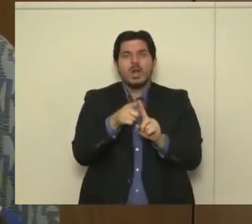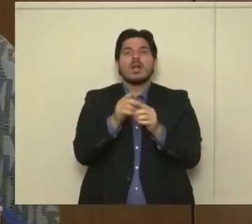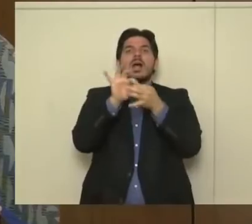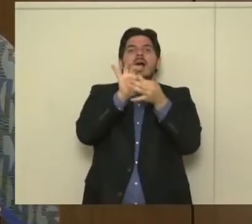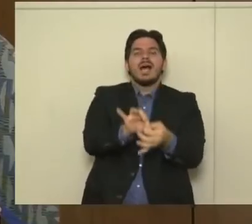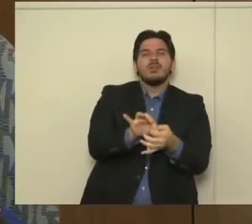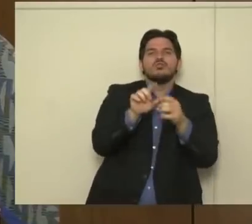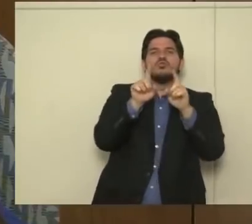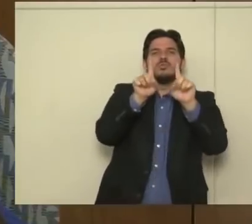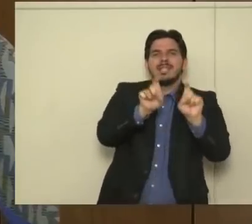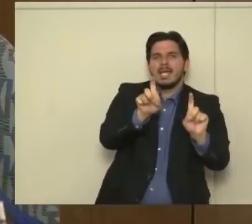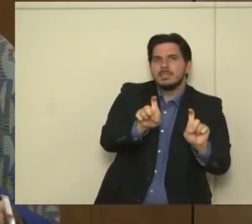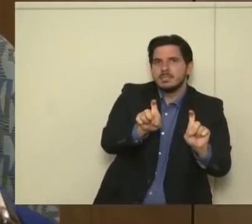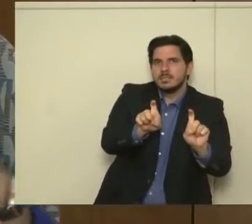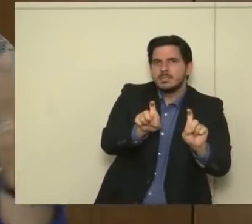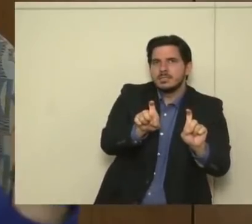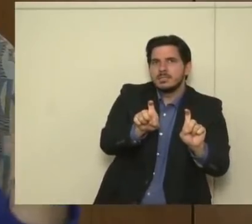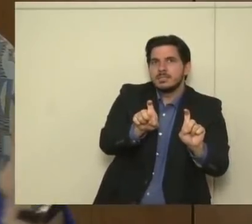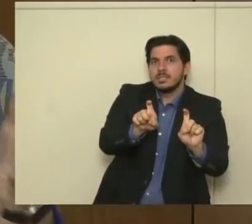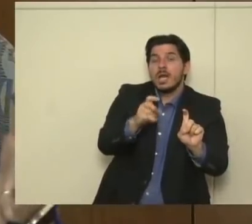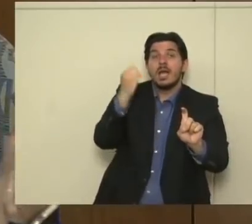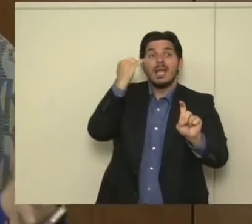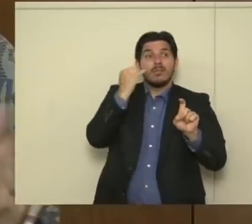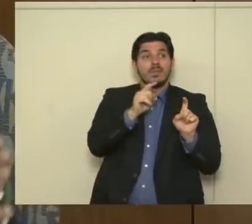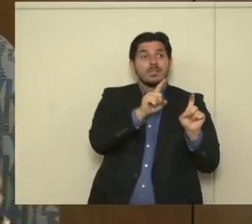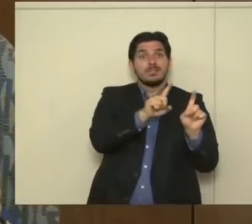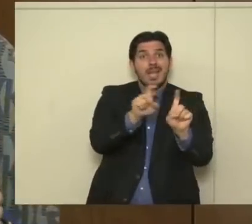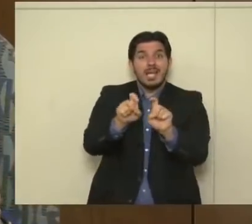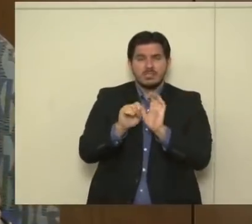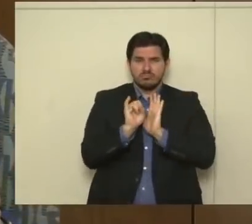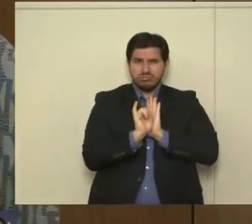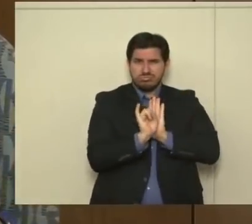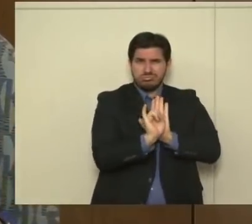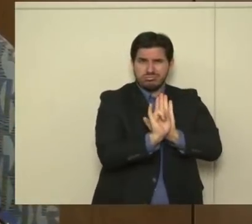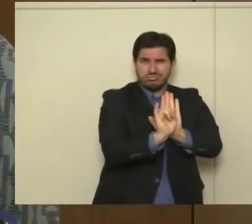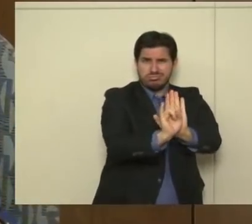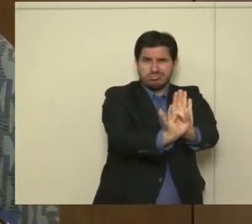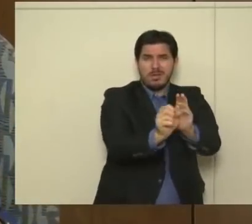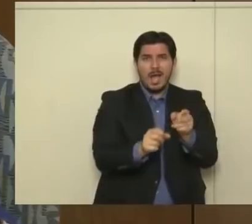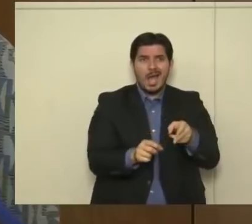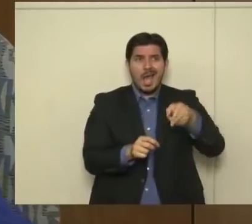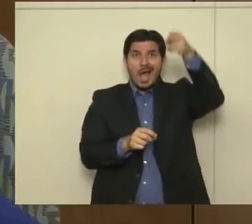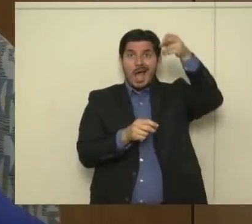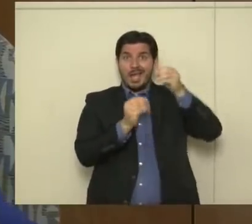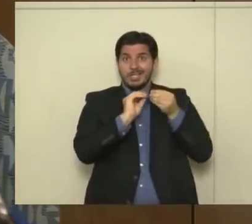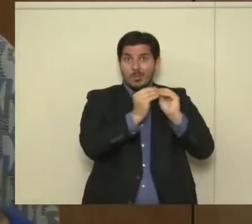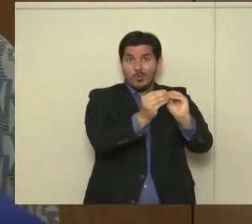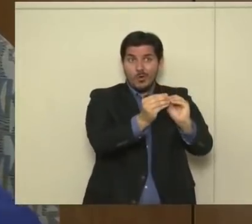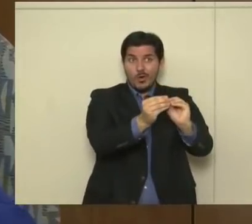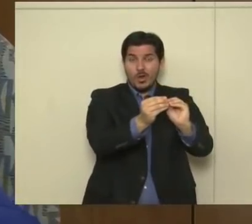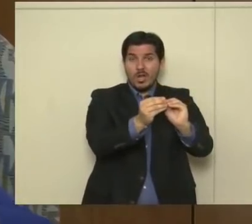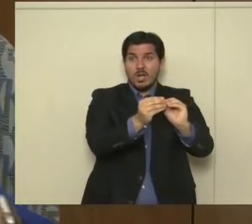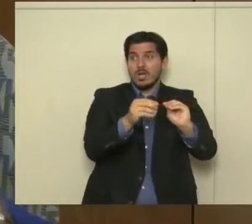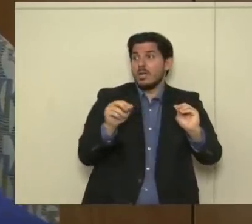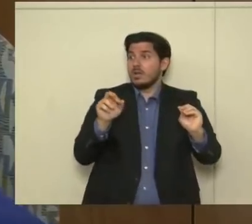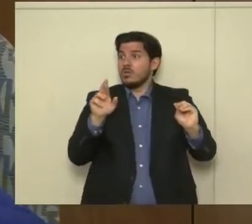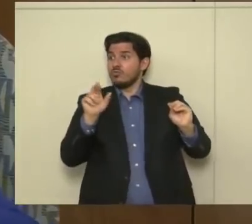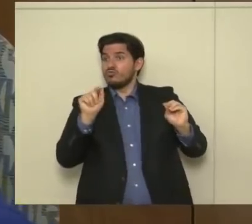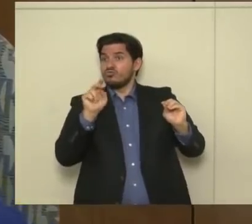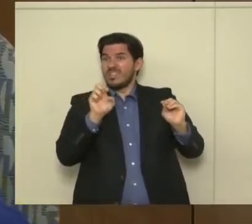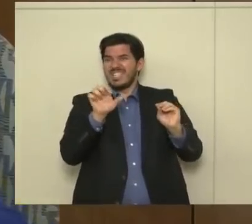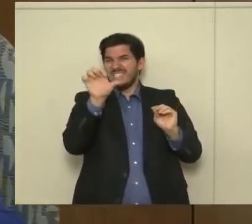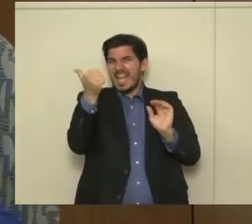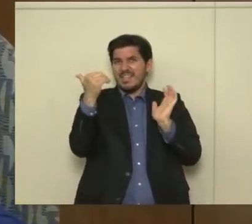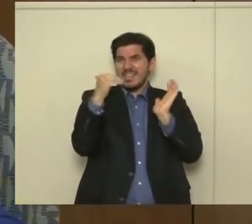got a large case count, if we did 10,000 tests, if the positivity rate is stable, then I know I'm not having a